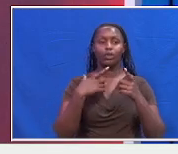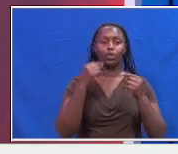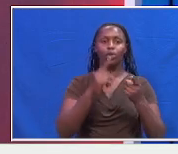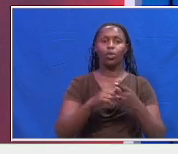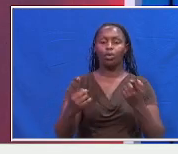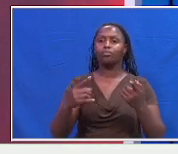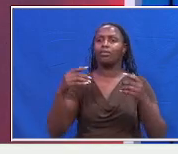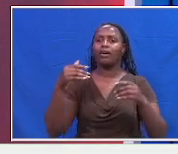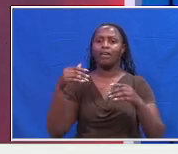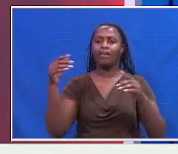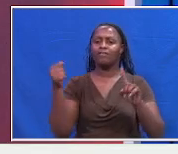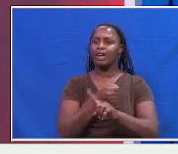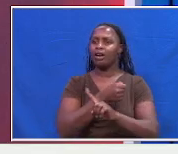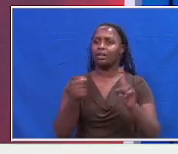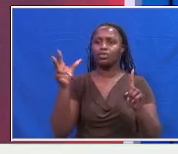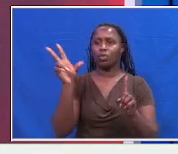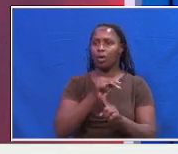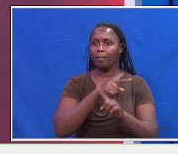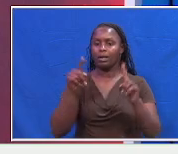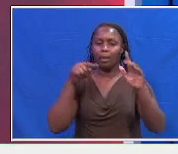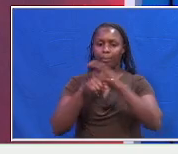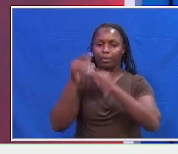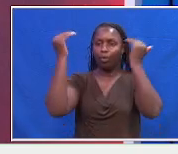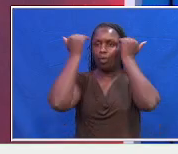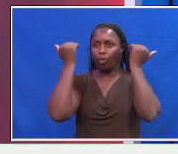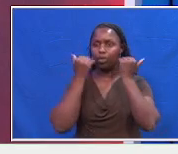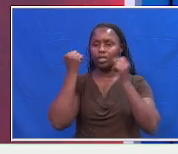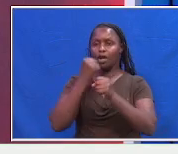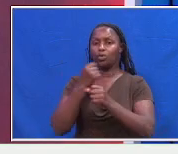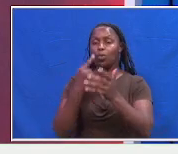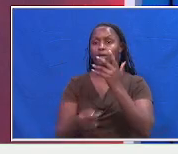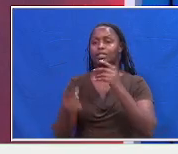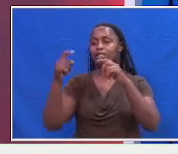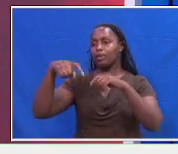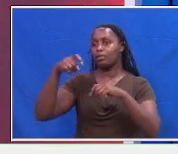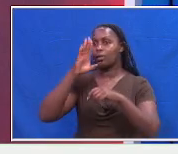and you deal with it the way it's supposed to be done. So it's a mixed bag, really. Mm-hmm.